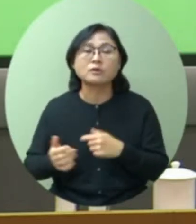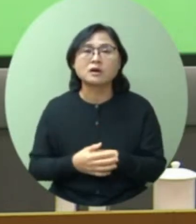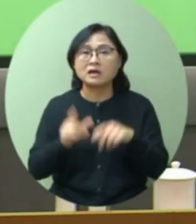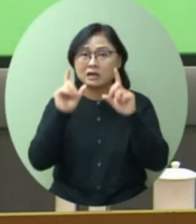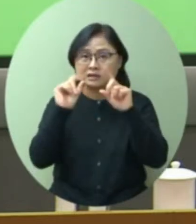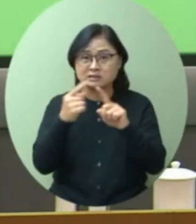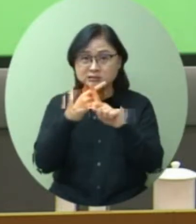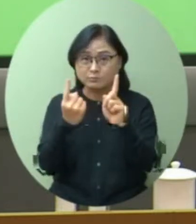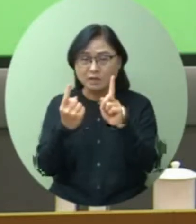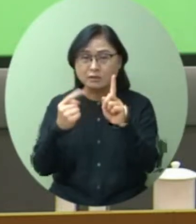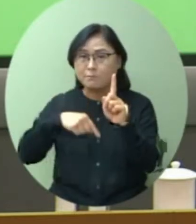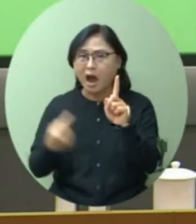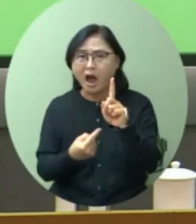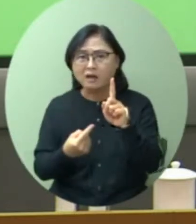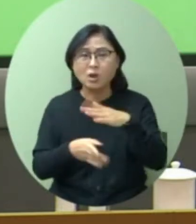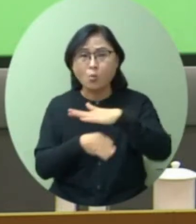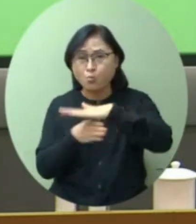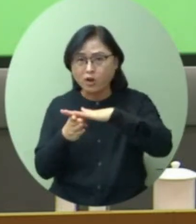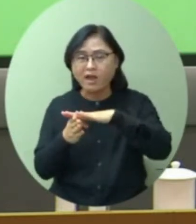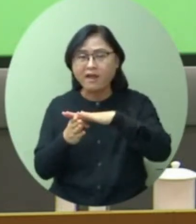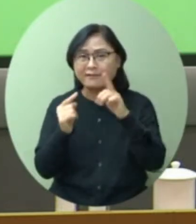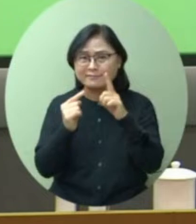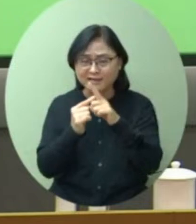been with us for a very long time.